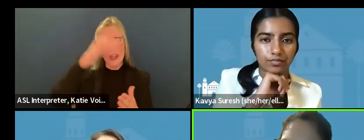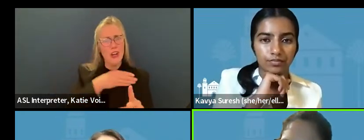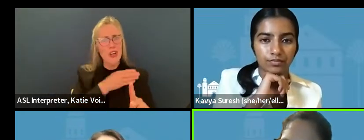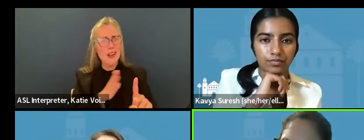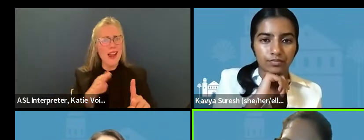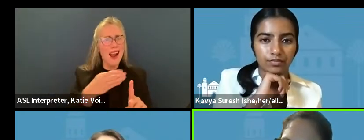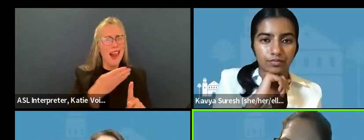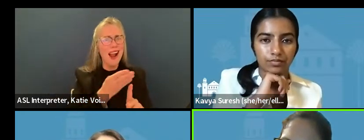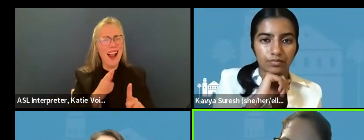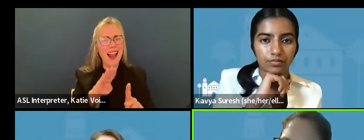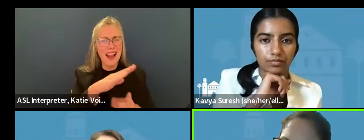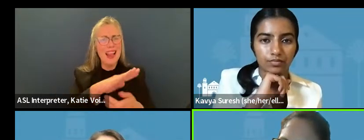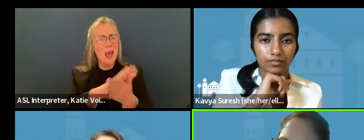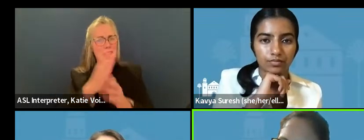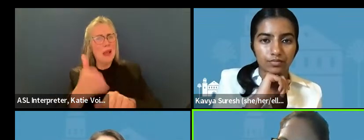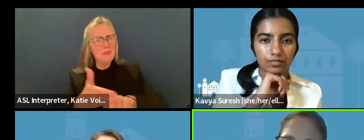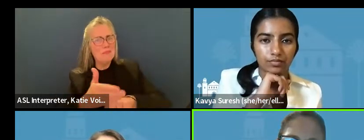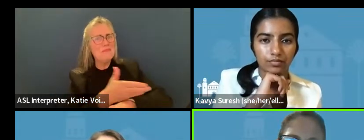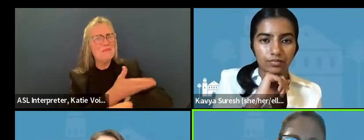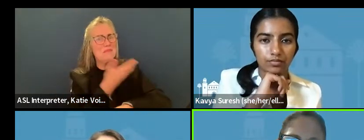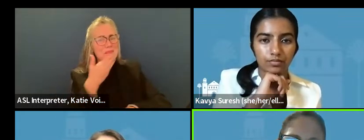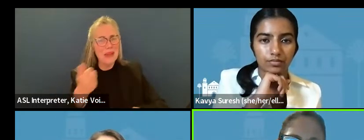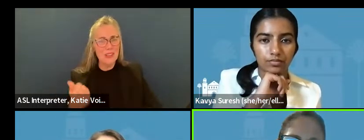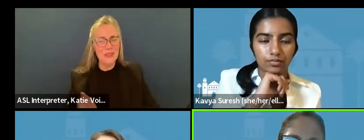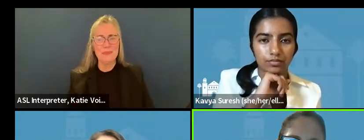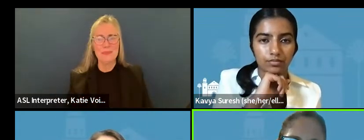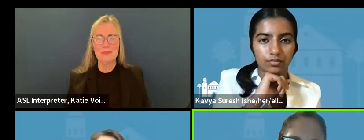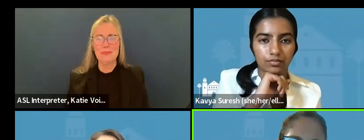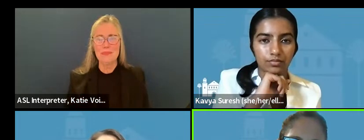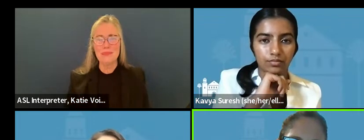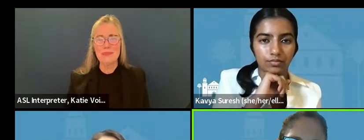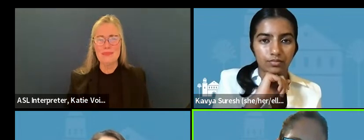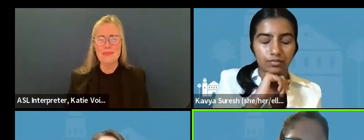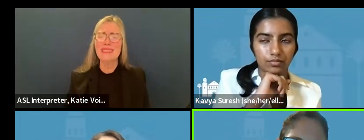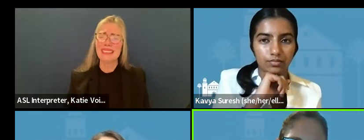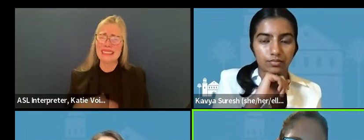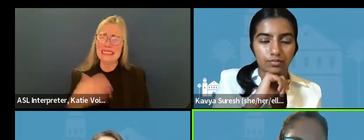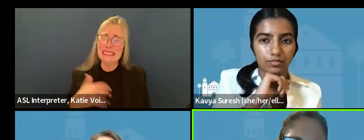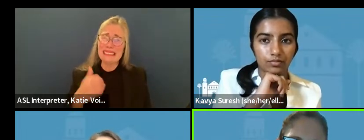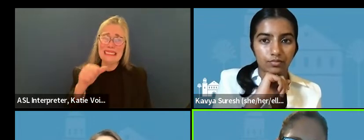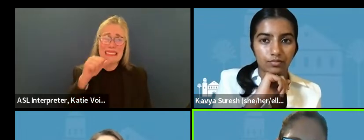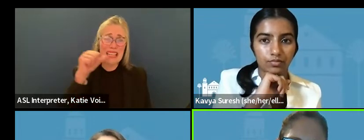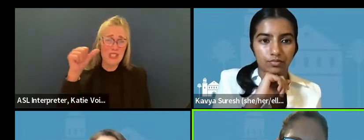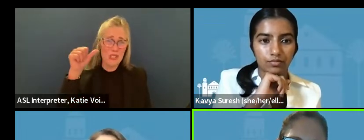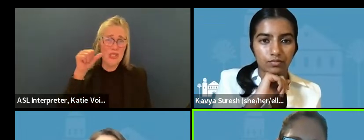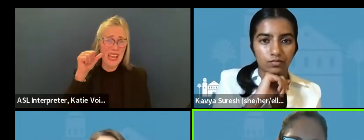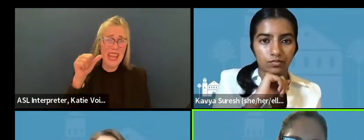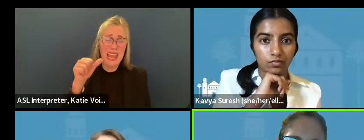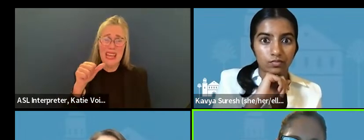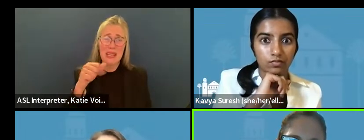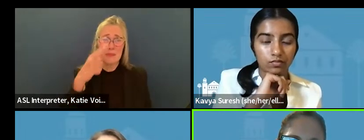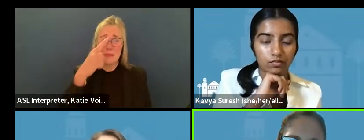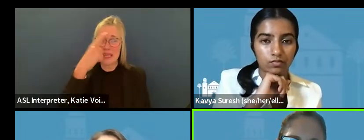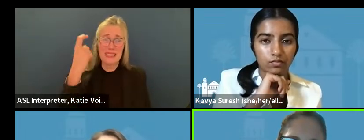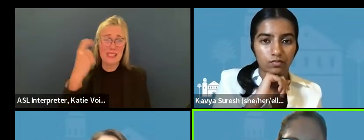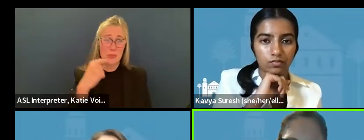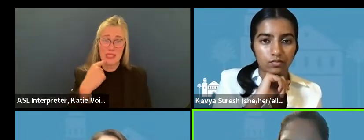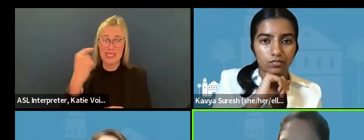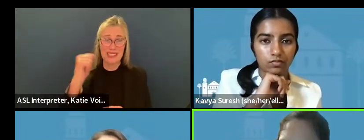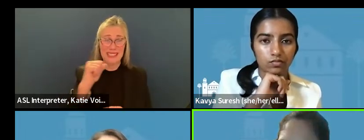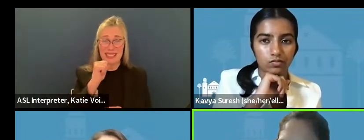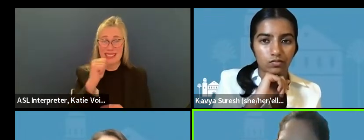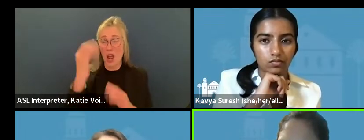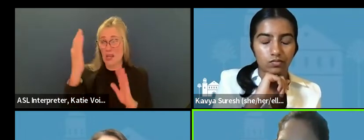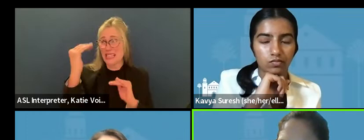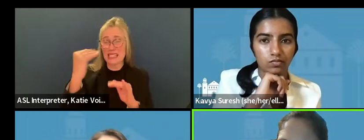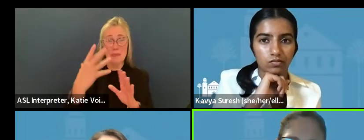And also, yesterday was not only a difficult day because of the unexpected evacuations, but also